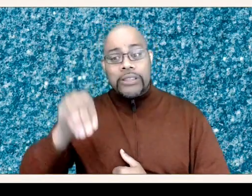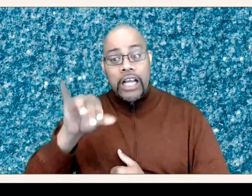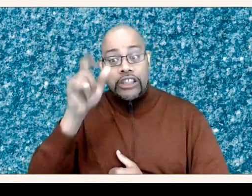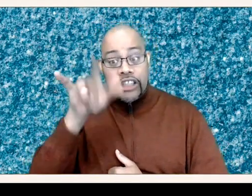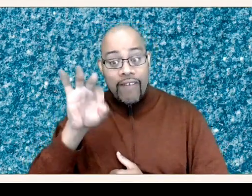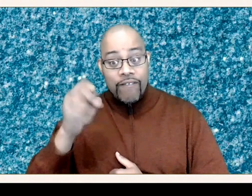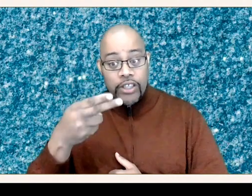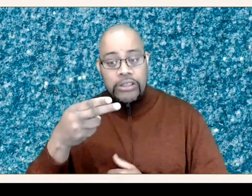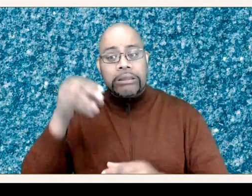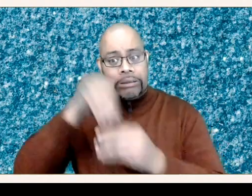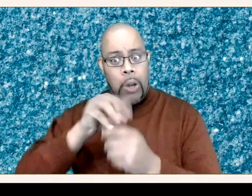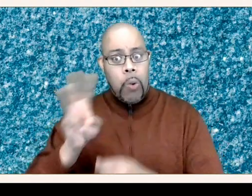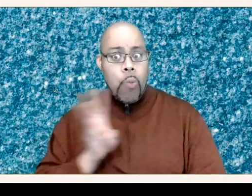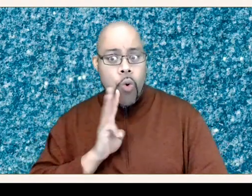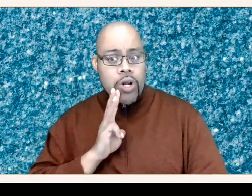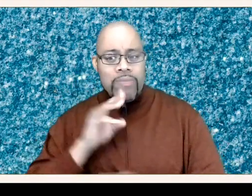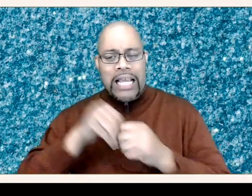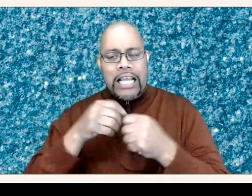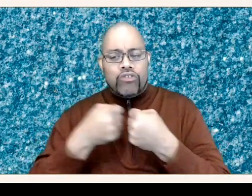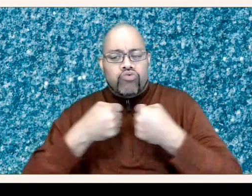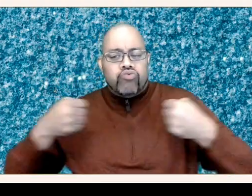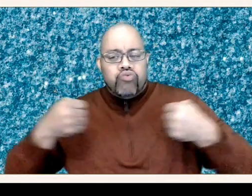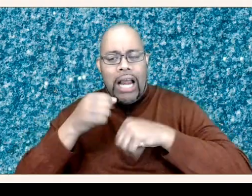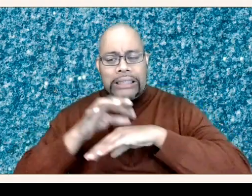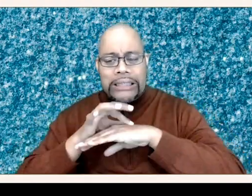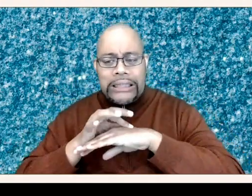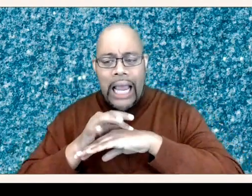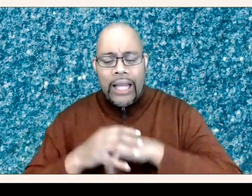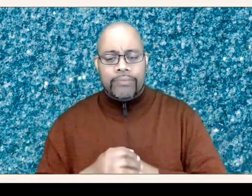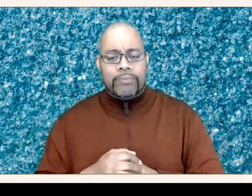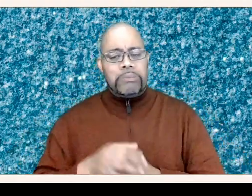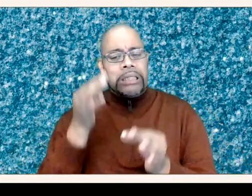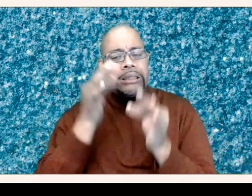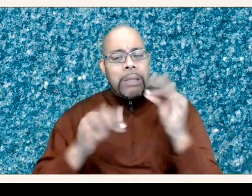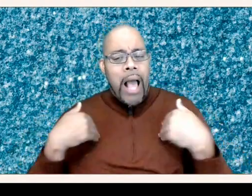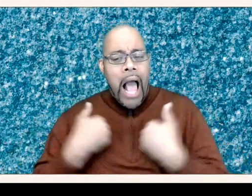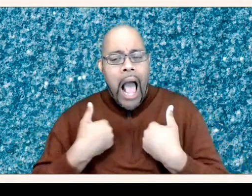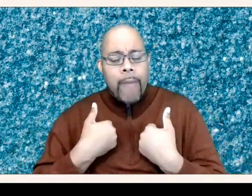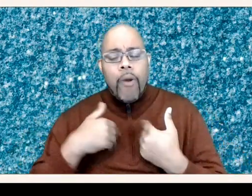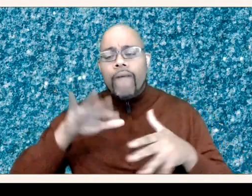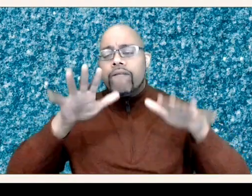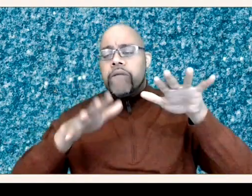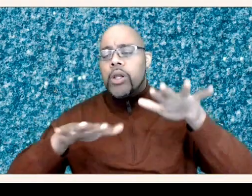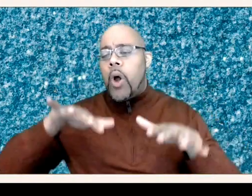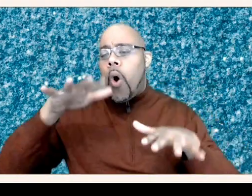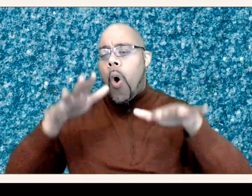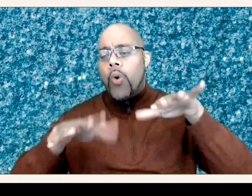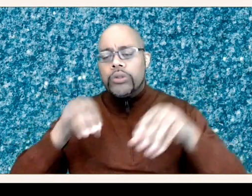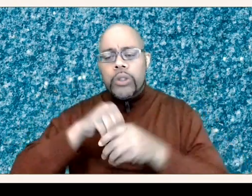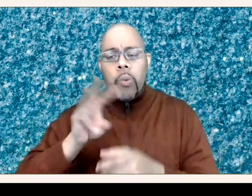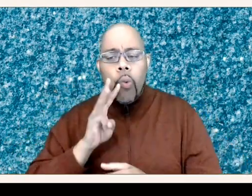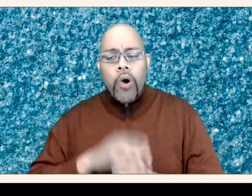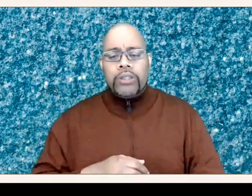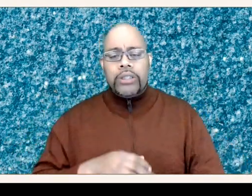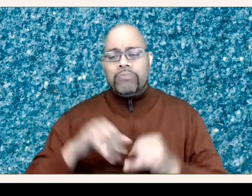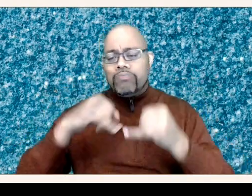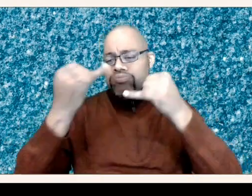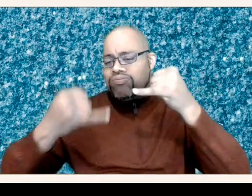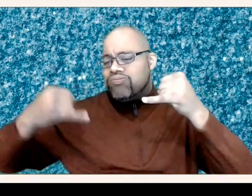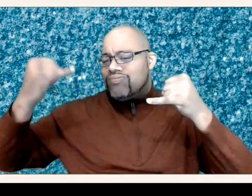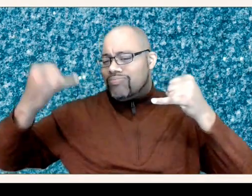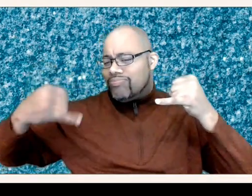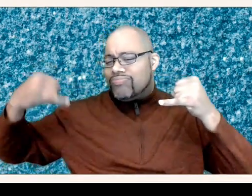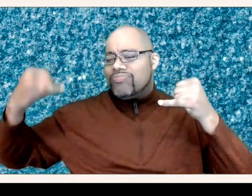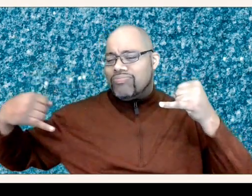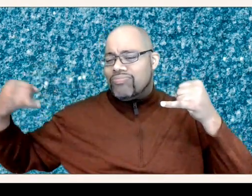95% water, contained in a stretchy skin. These simple creatures float through the ocean, tentacles streaming behind